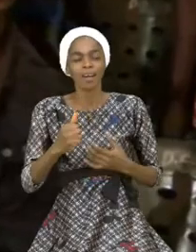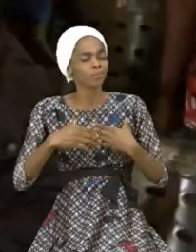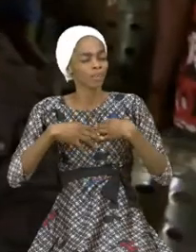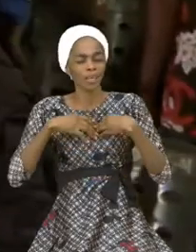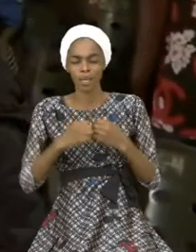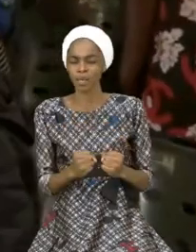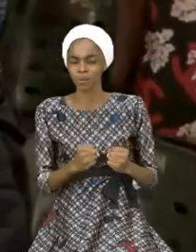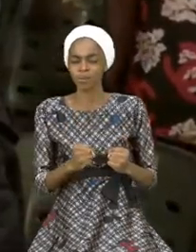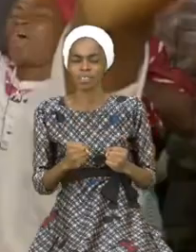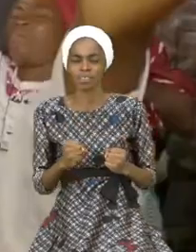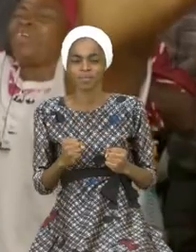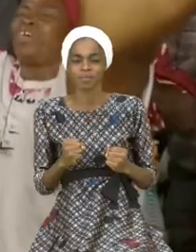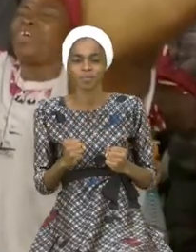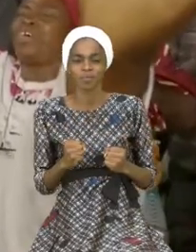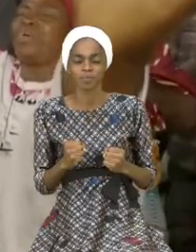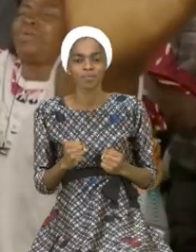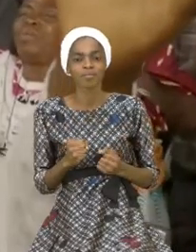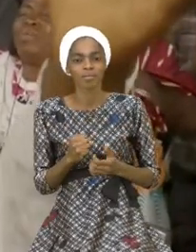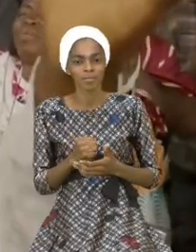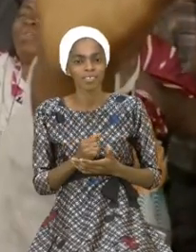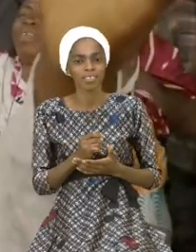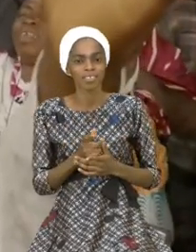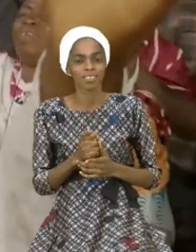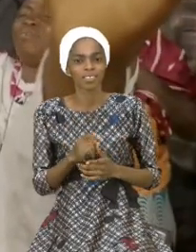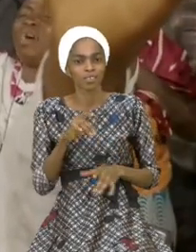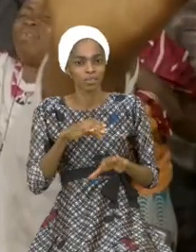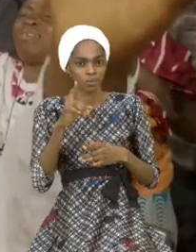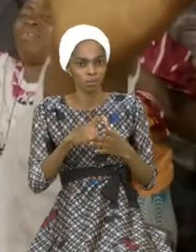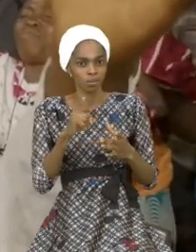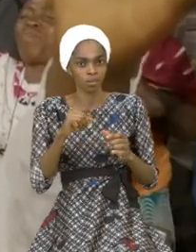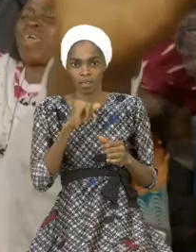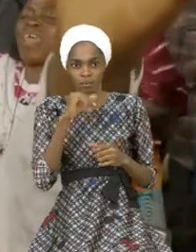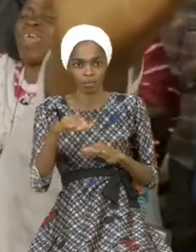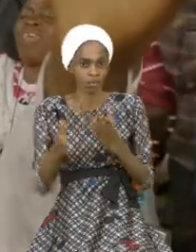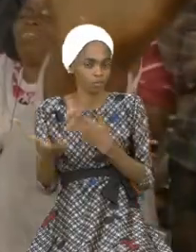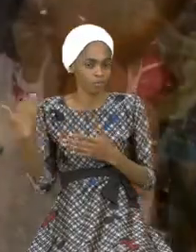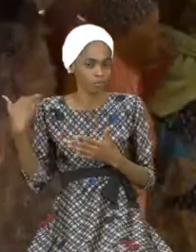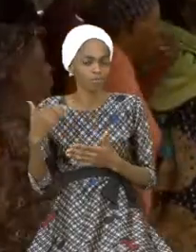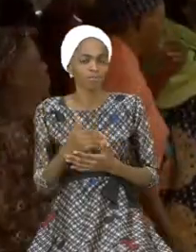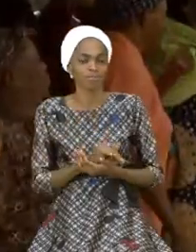healed. All right, do what you were not able to do before.